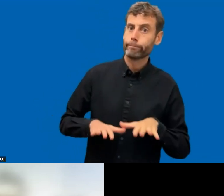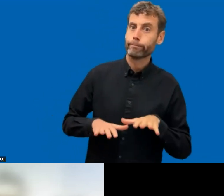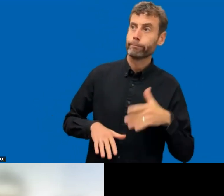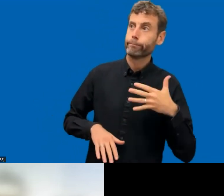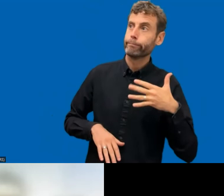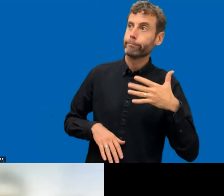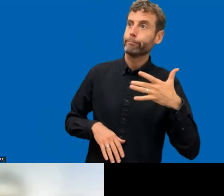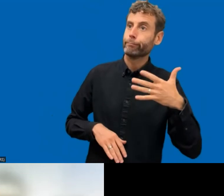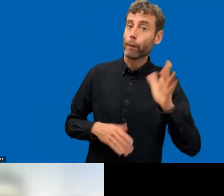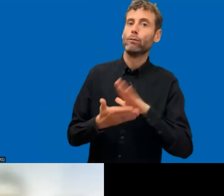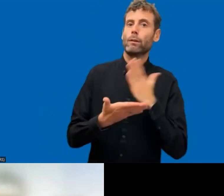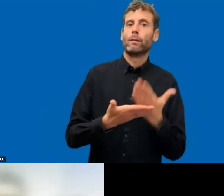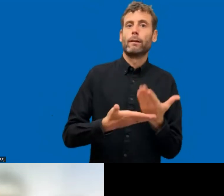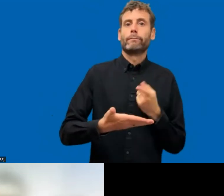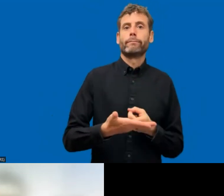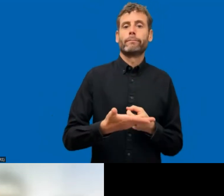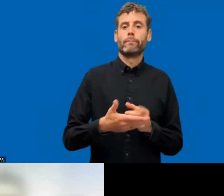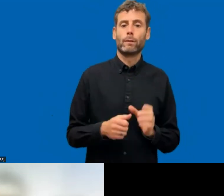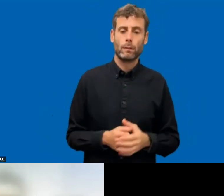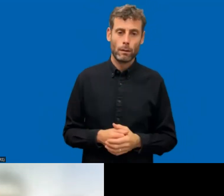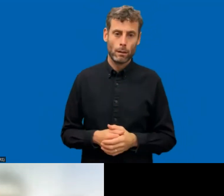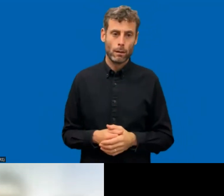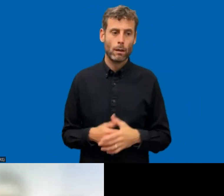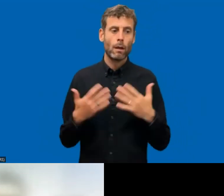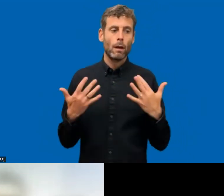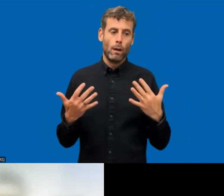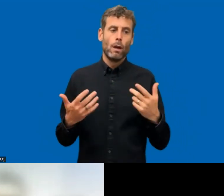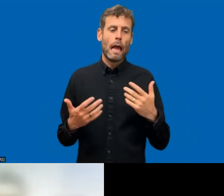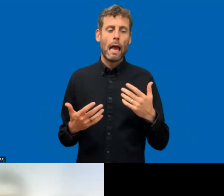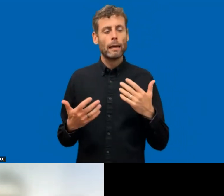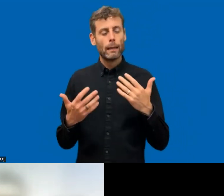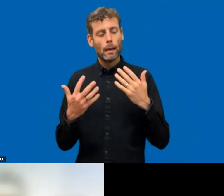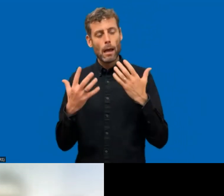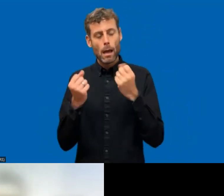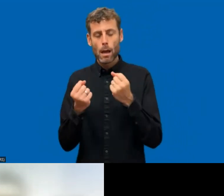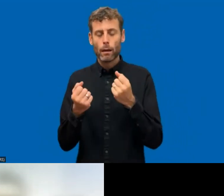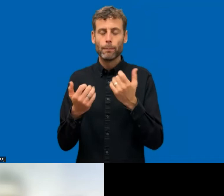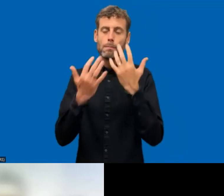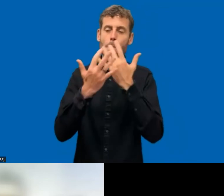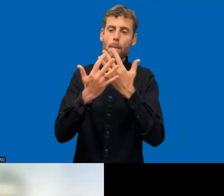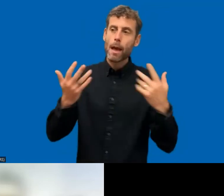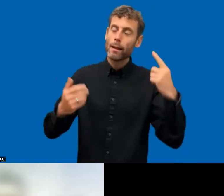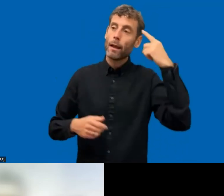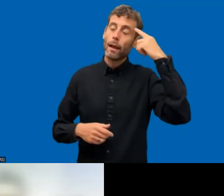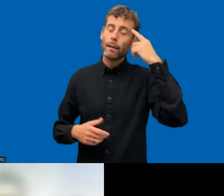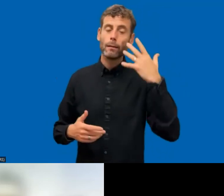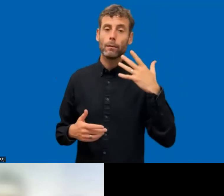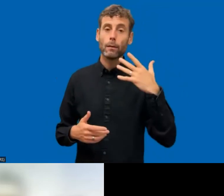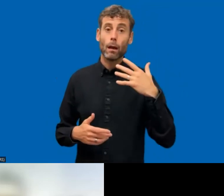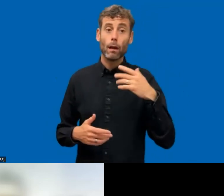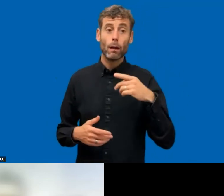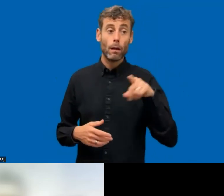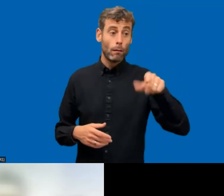and I think we need to get rid of this. We have to come over this because we have to think about the efficiency